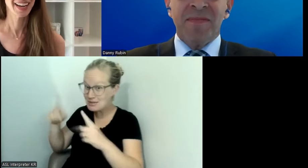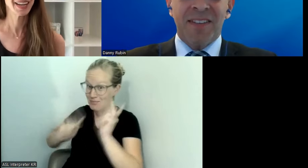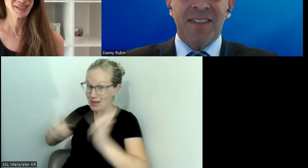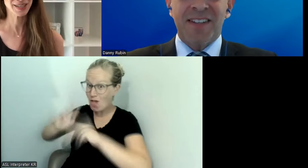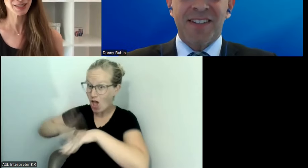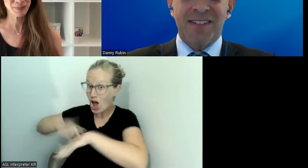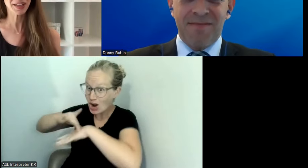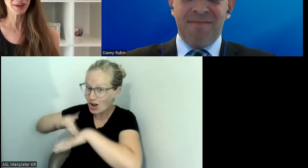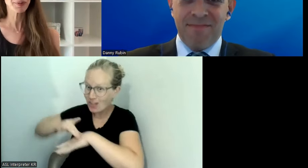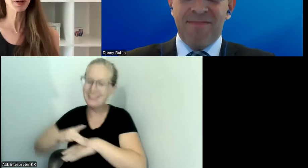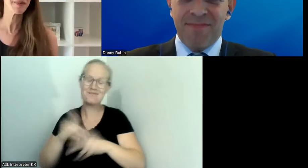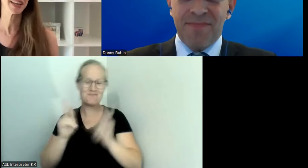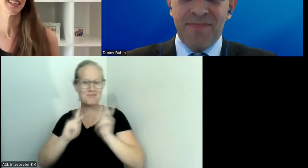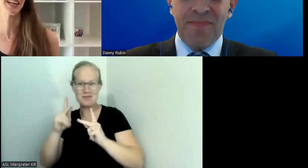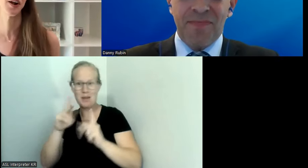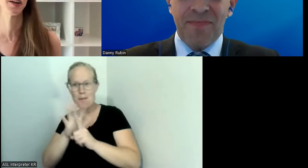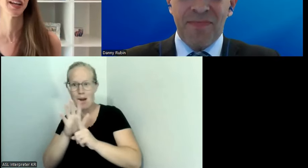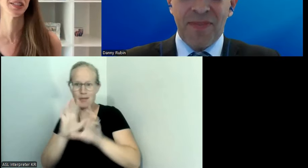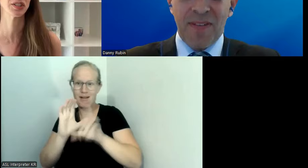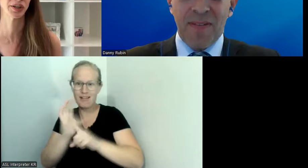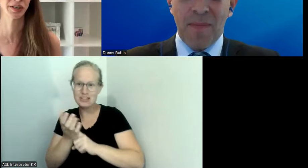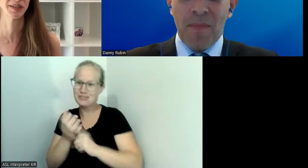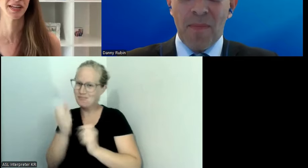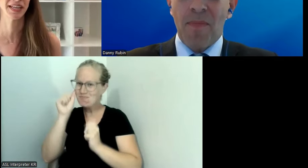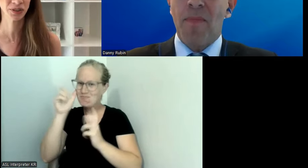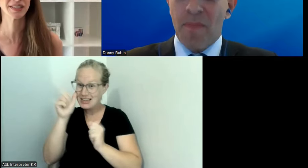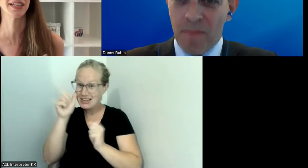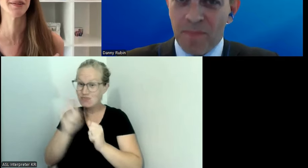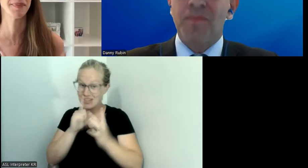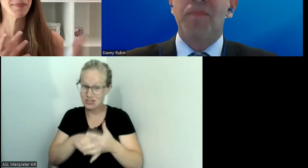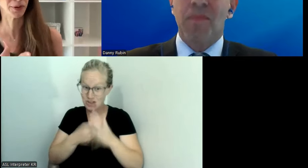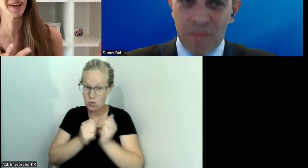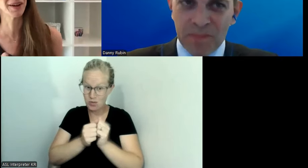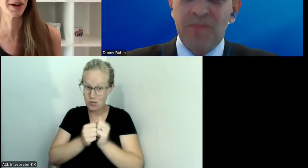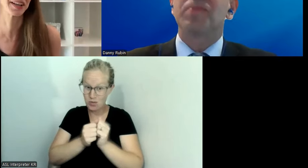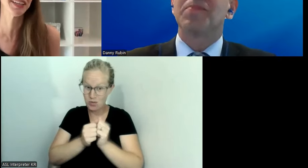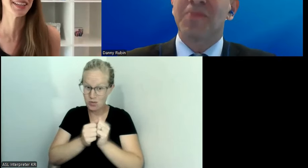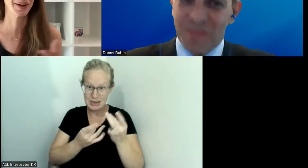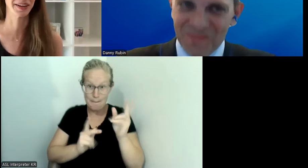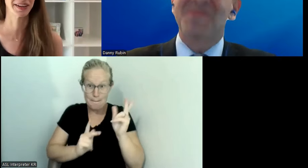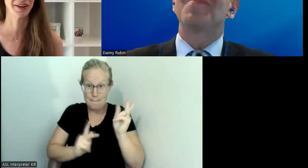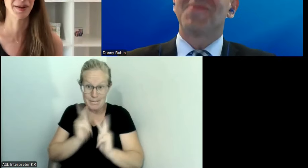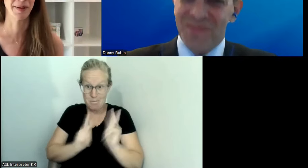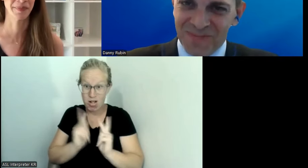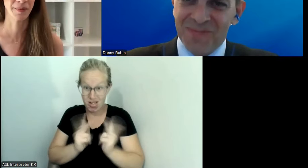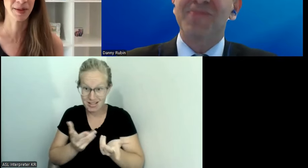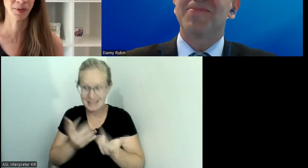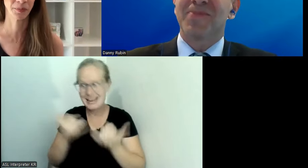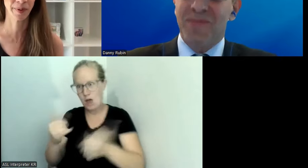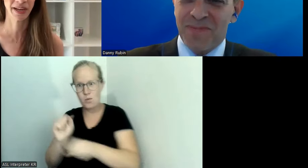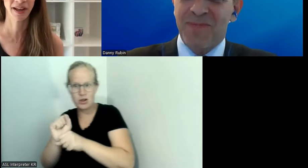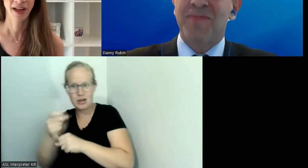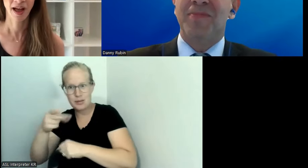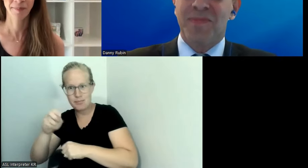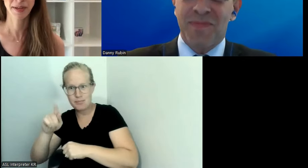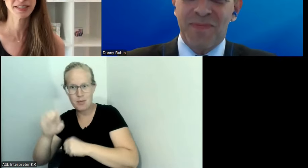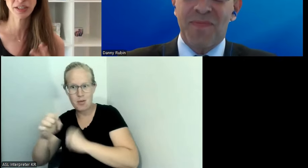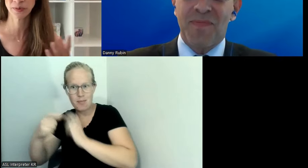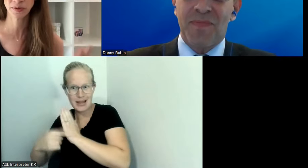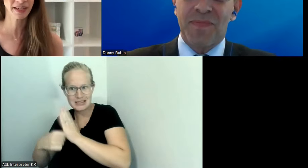is, is pretty, pretty amazing. And it all kind of just started with an interest in people, ironically. Now here I am at, at people, but,